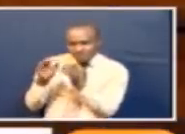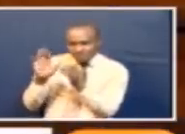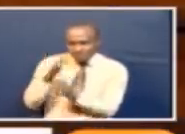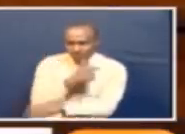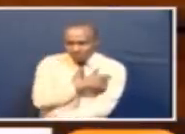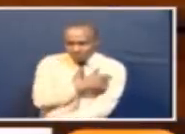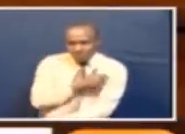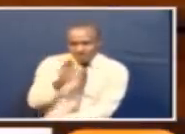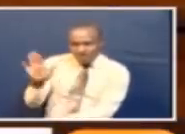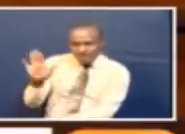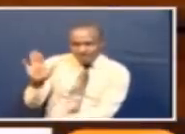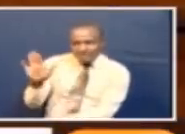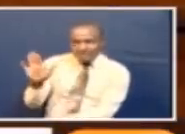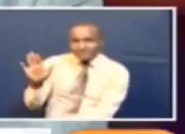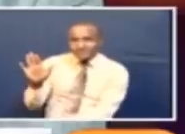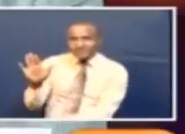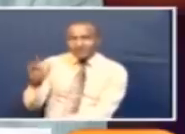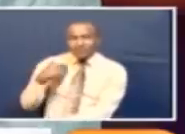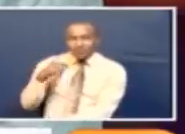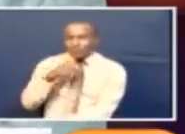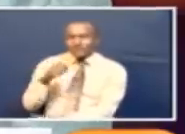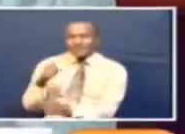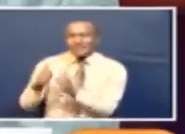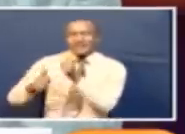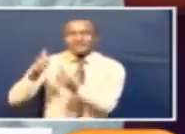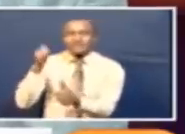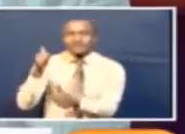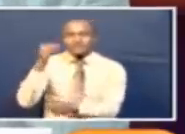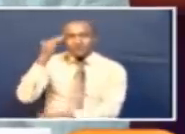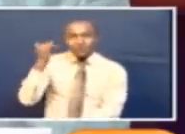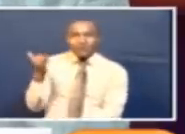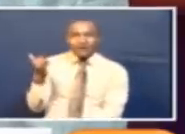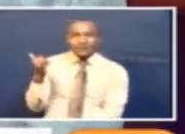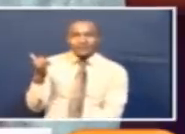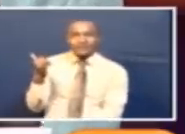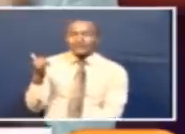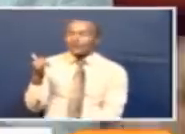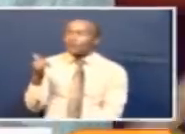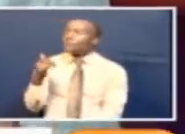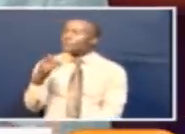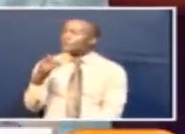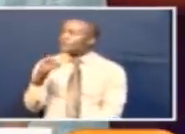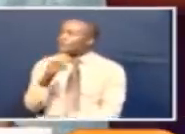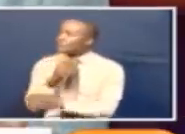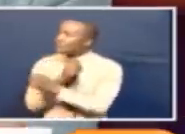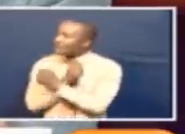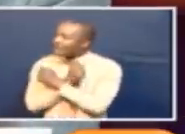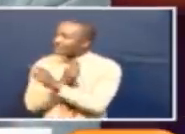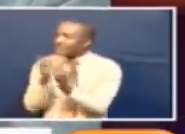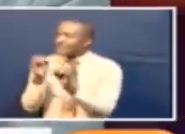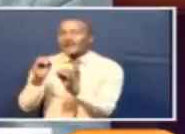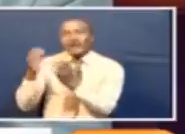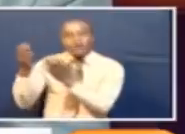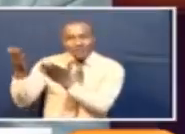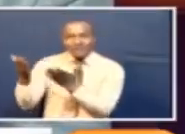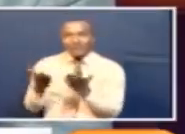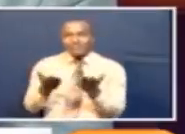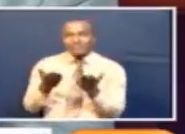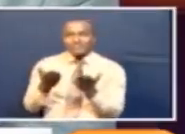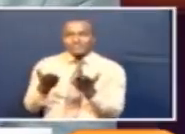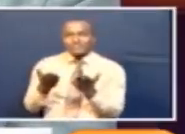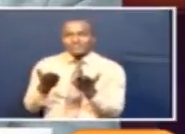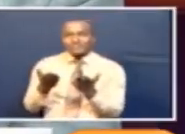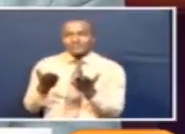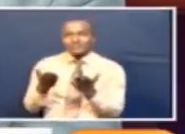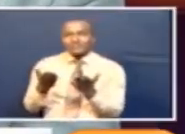for us we were opposed to it, and not opposed to it because we don't like the Cubans. In fact, we will welcome them because they're our colleagues once they come here. There